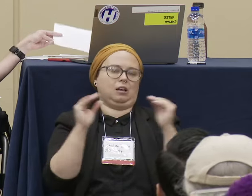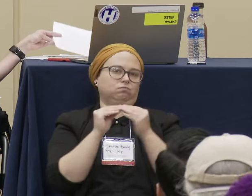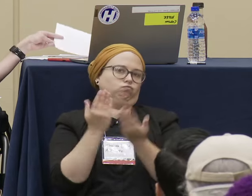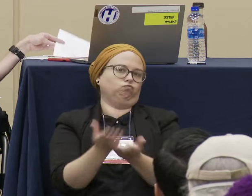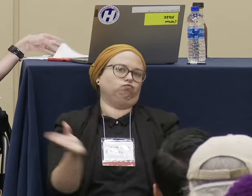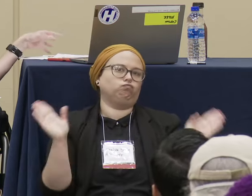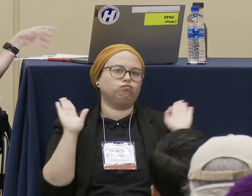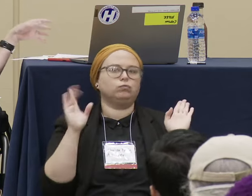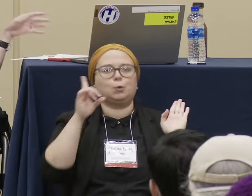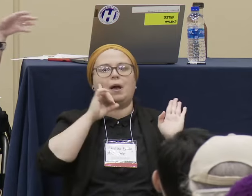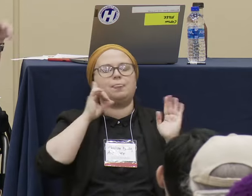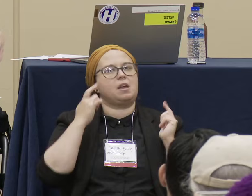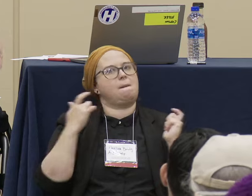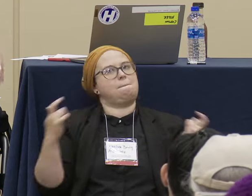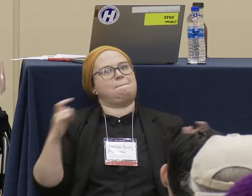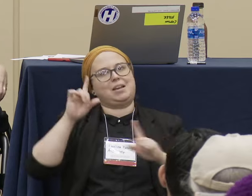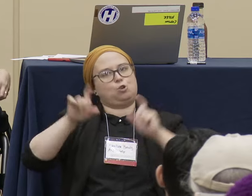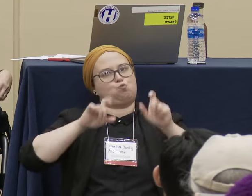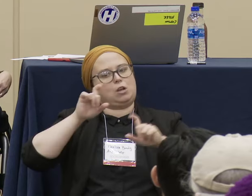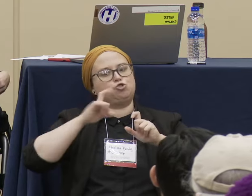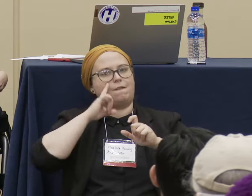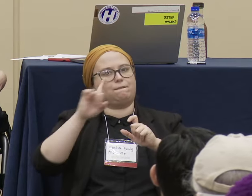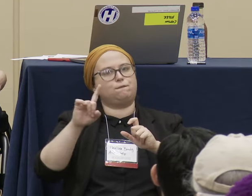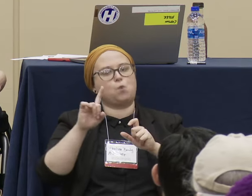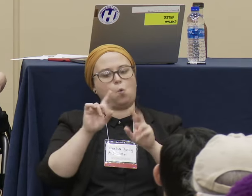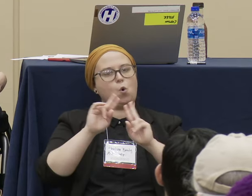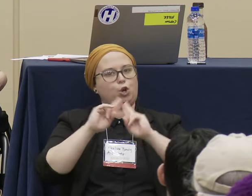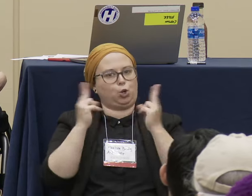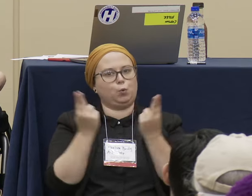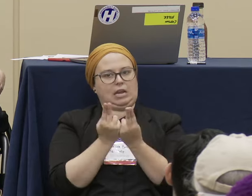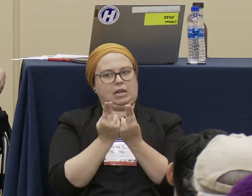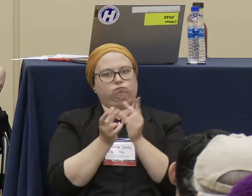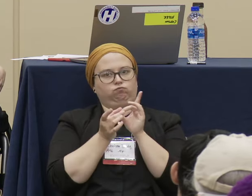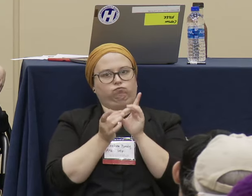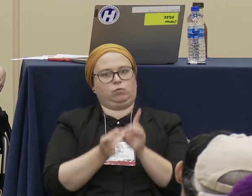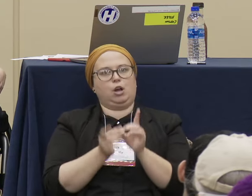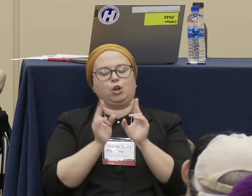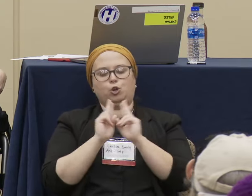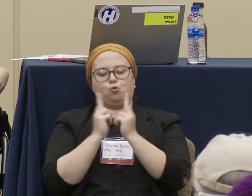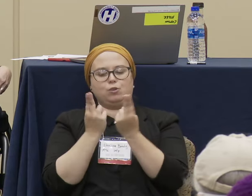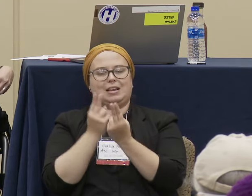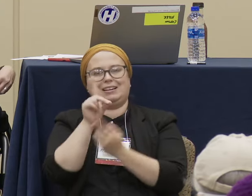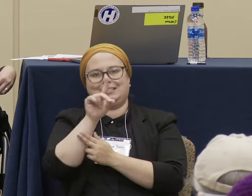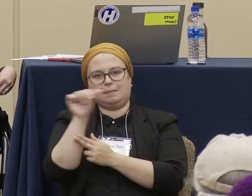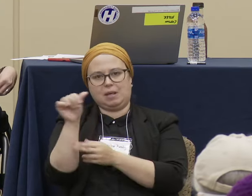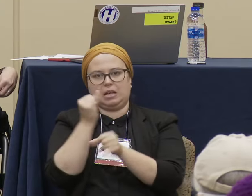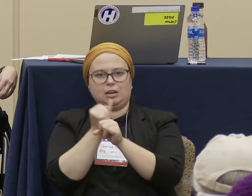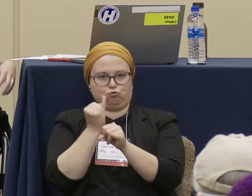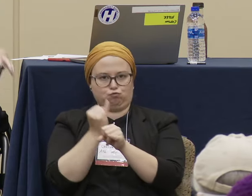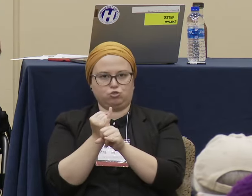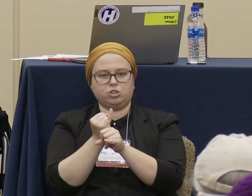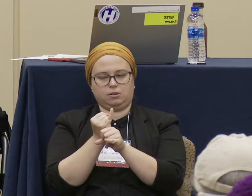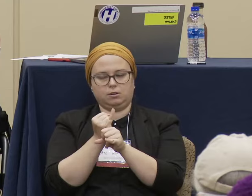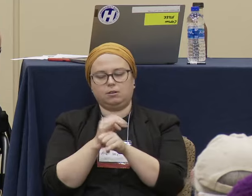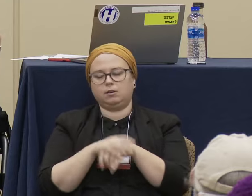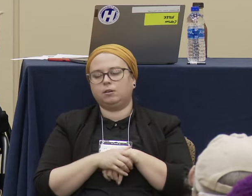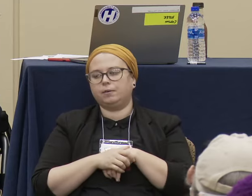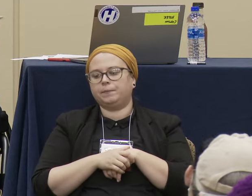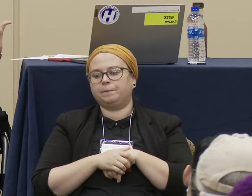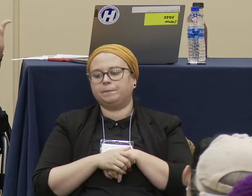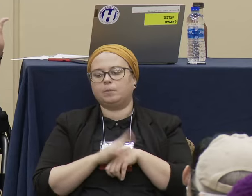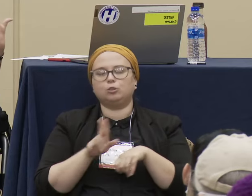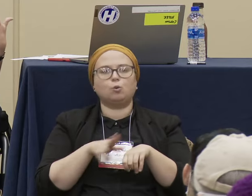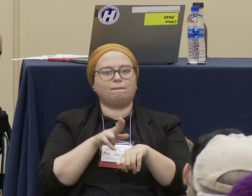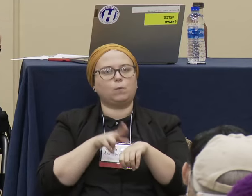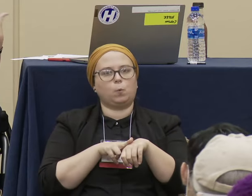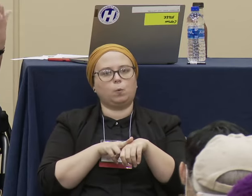a very big question for guard unions and unions in disability institutions as well. So, of course, despite